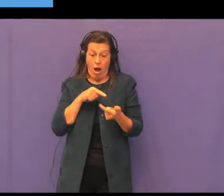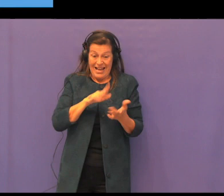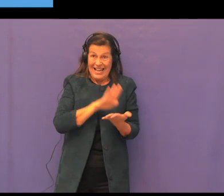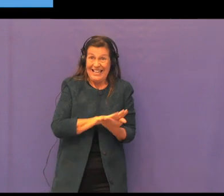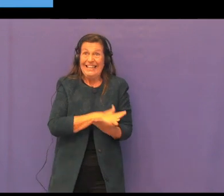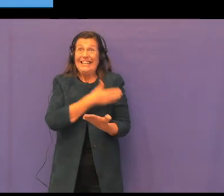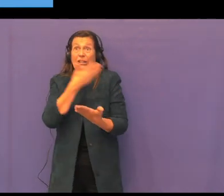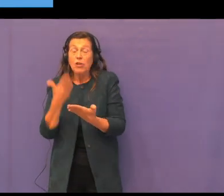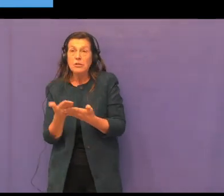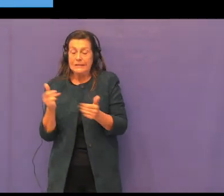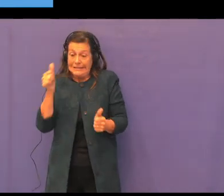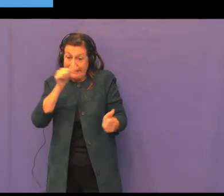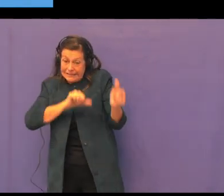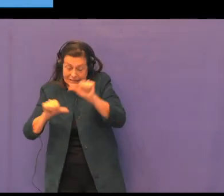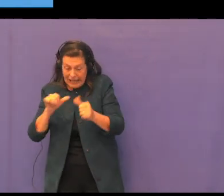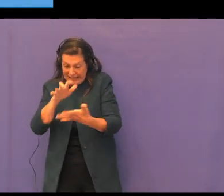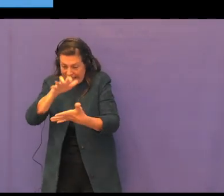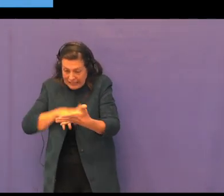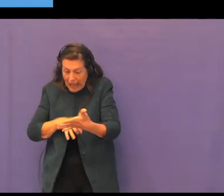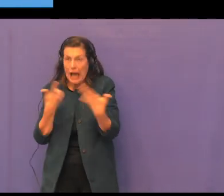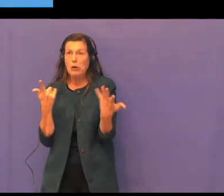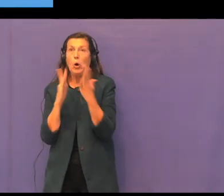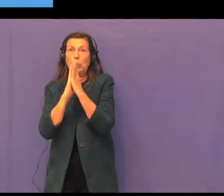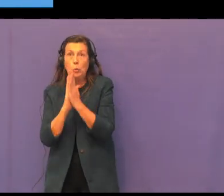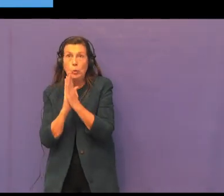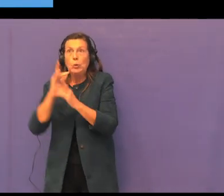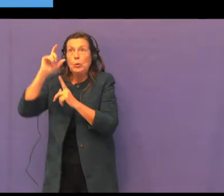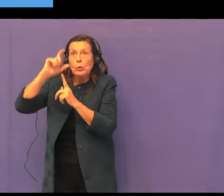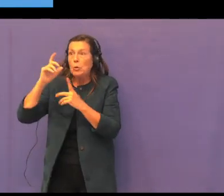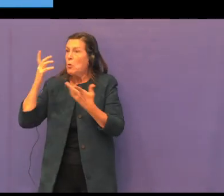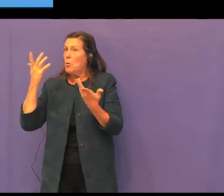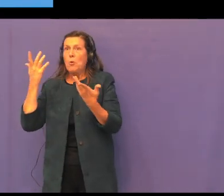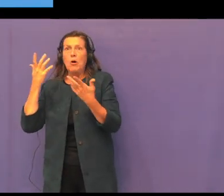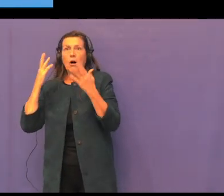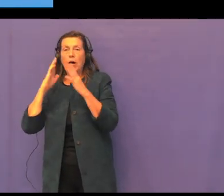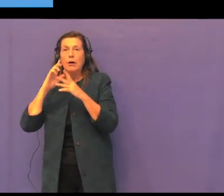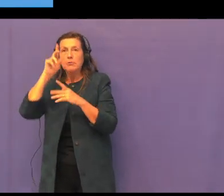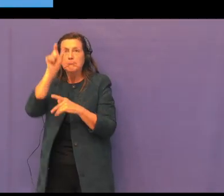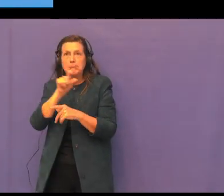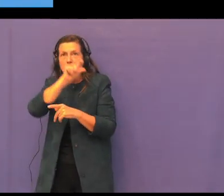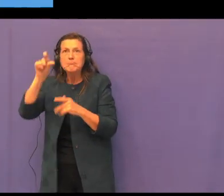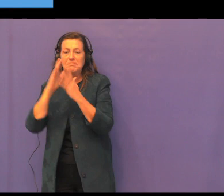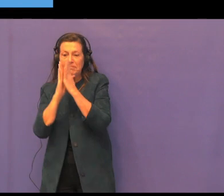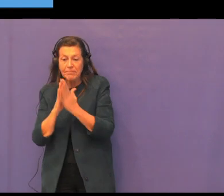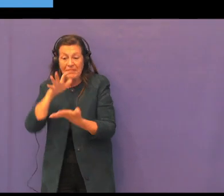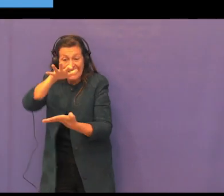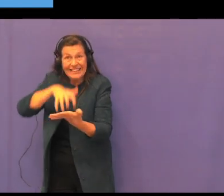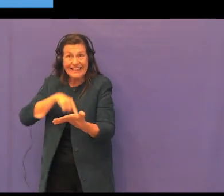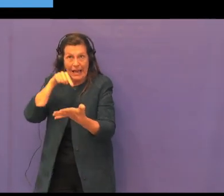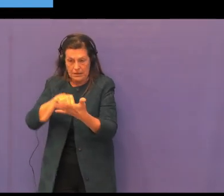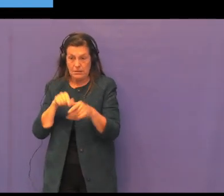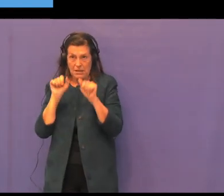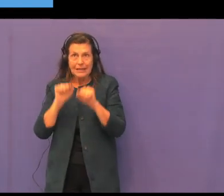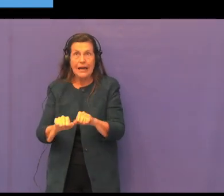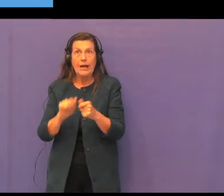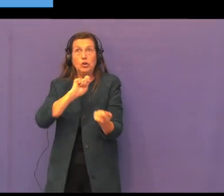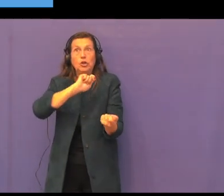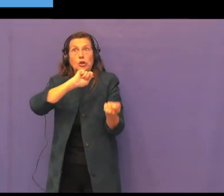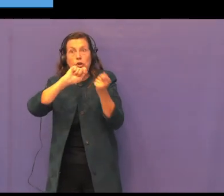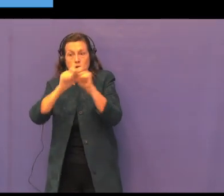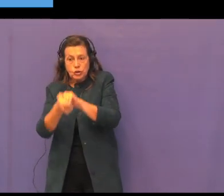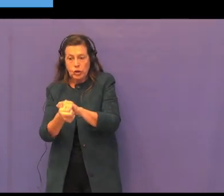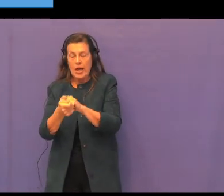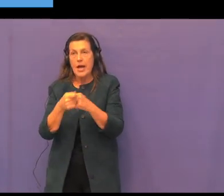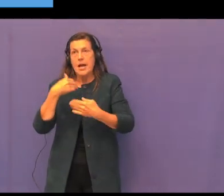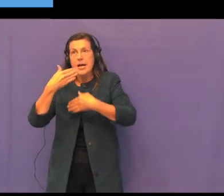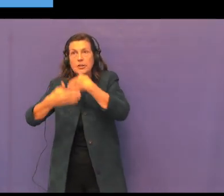of political texts change the course, the development of specific national societies. And to some extent, this